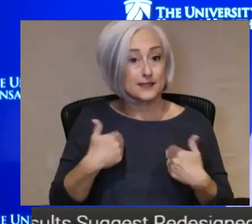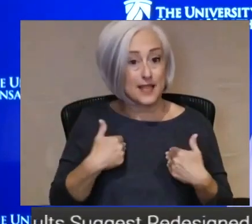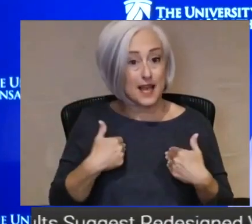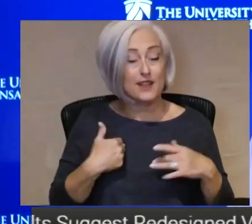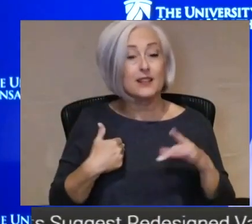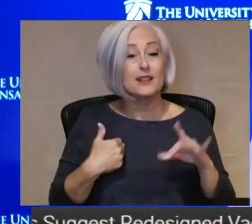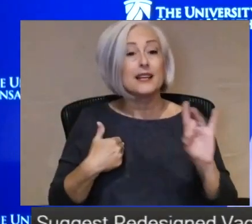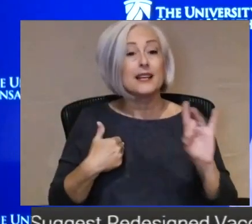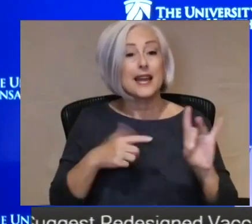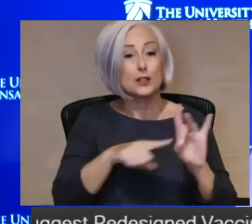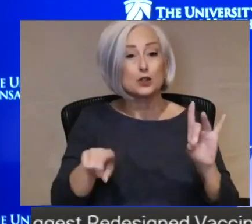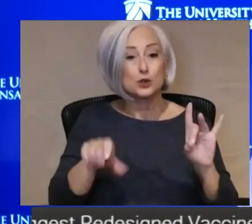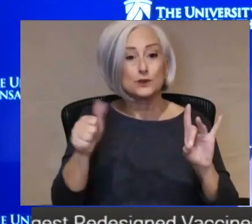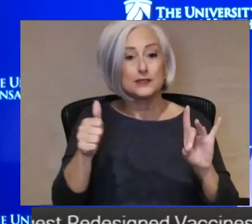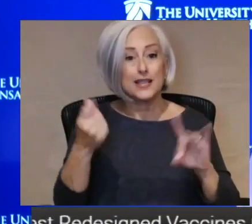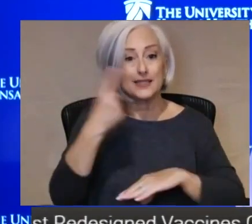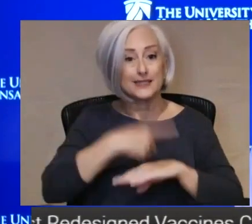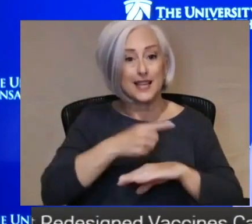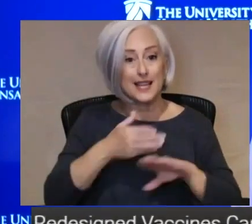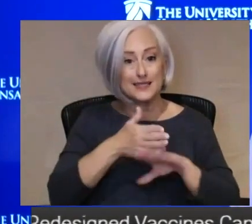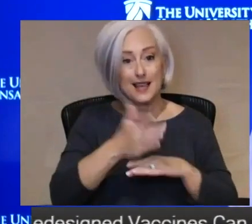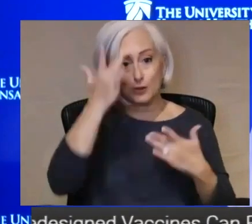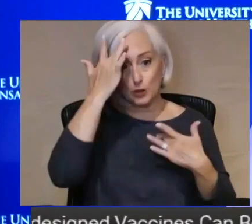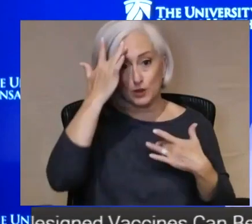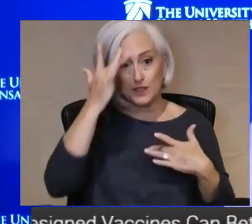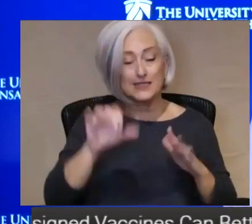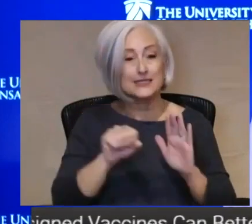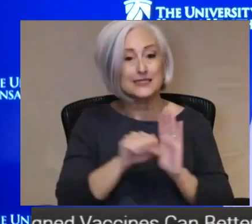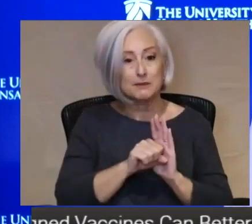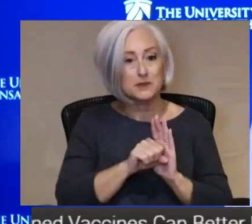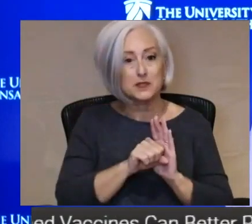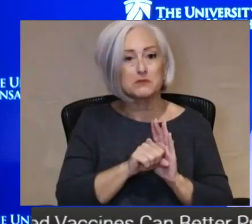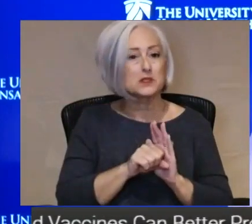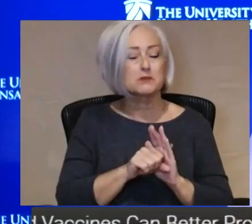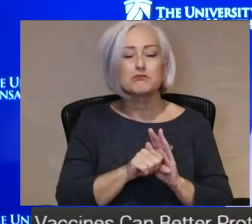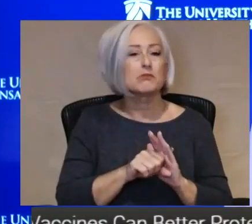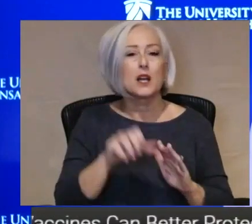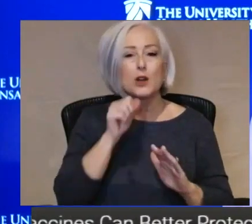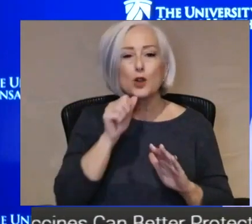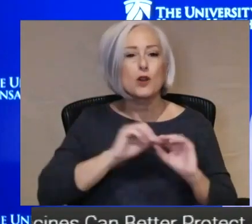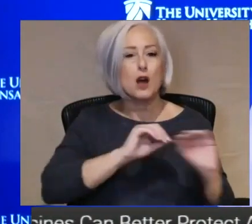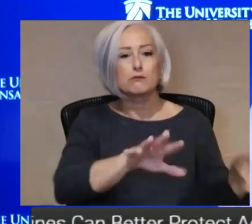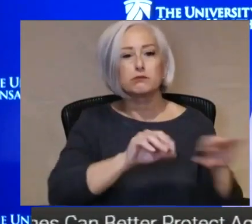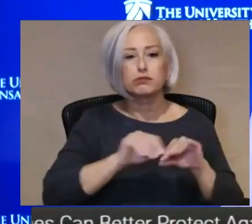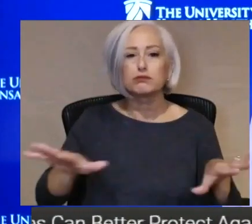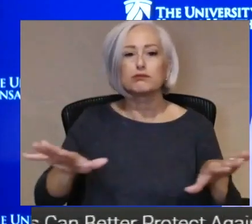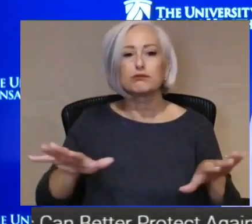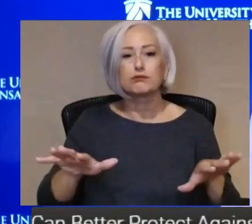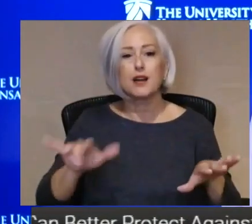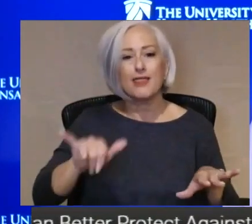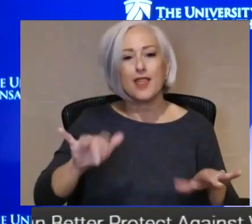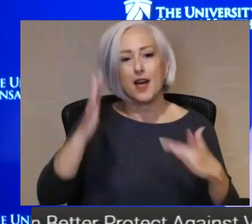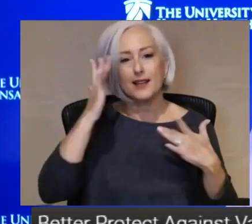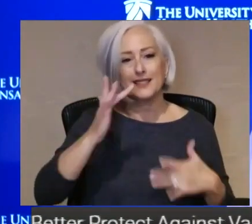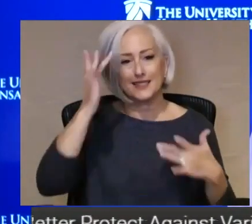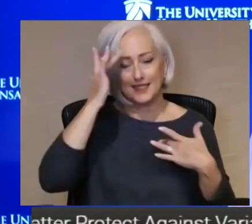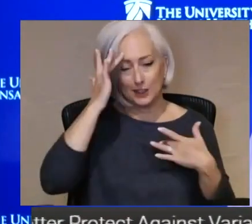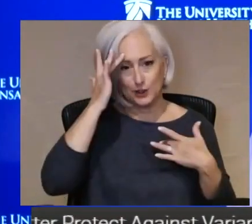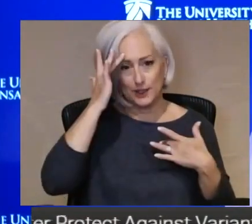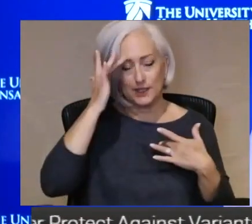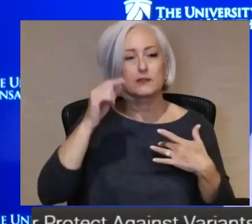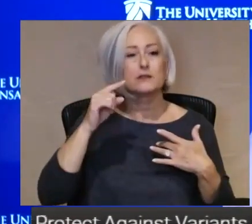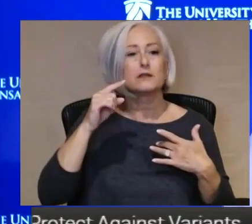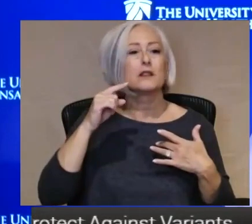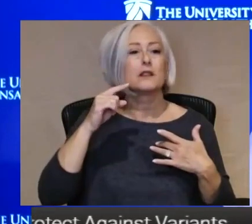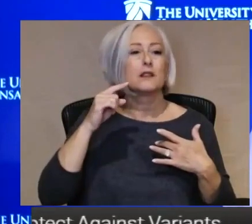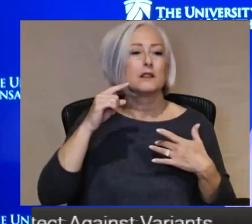you really shouldn't be shedding virus in that infectious doses or even